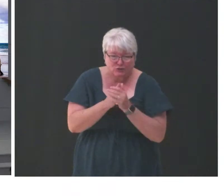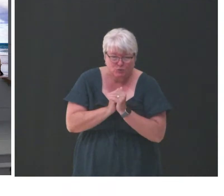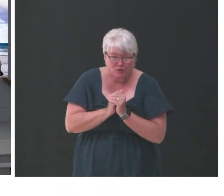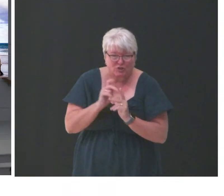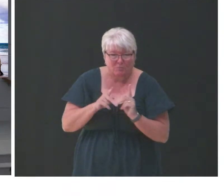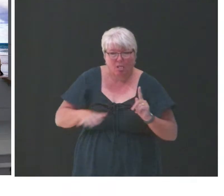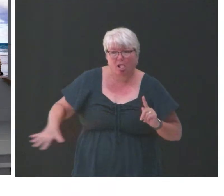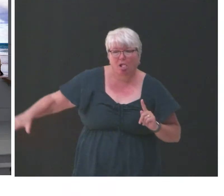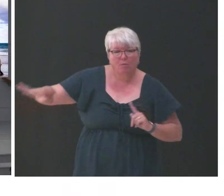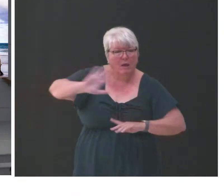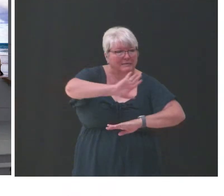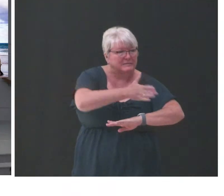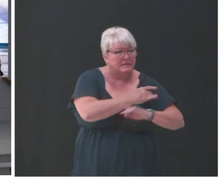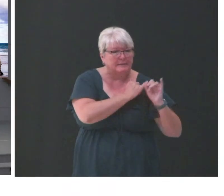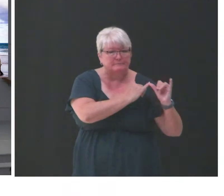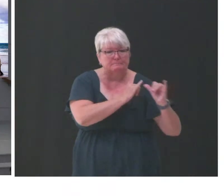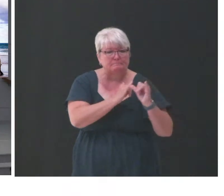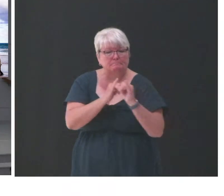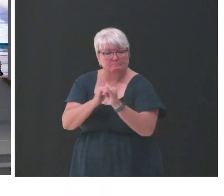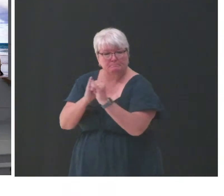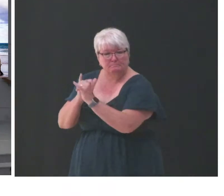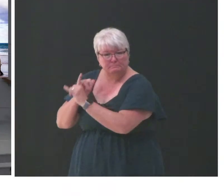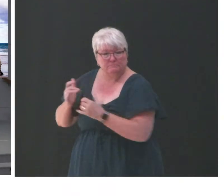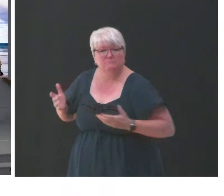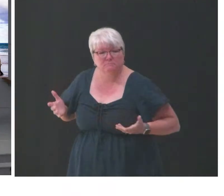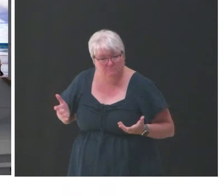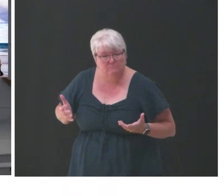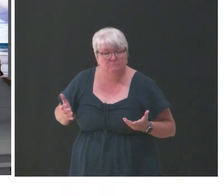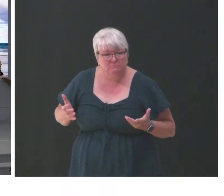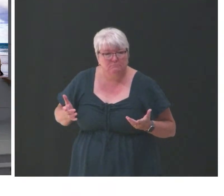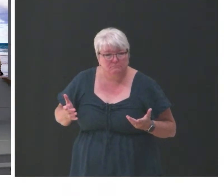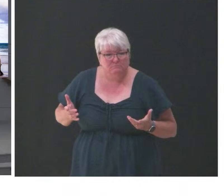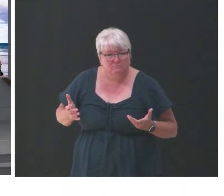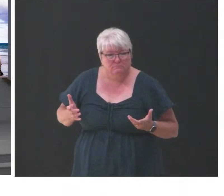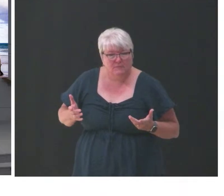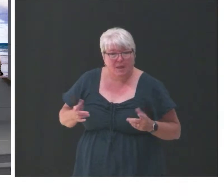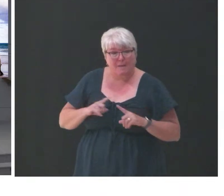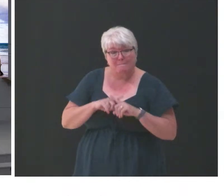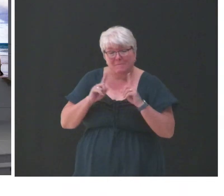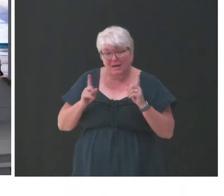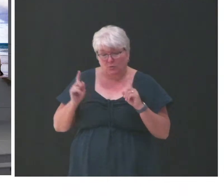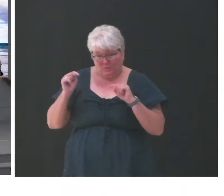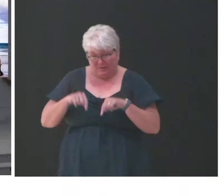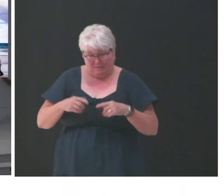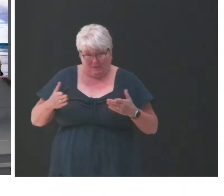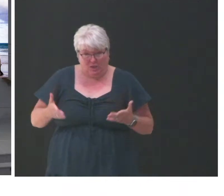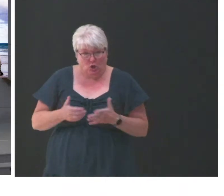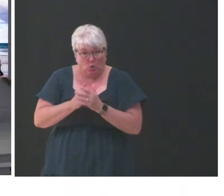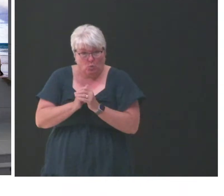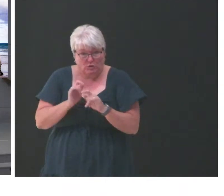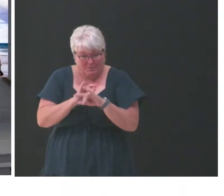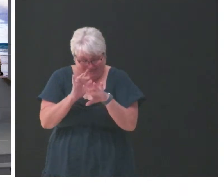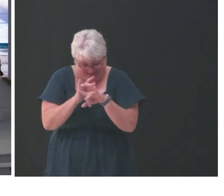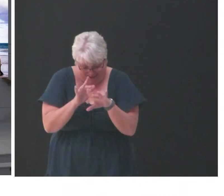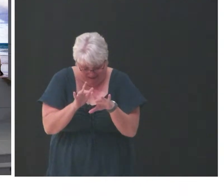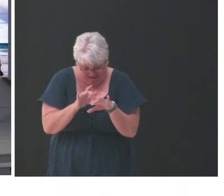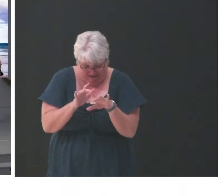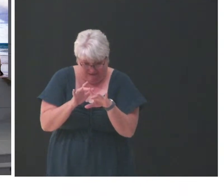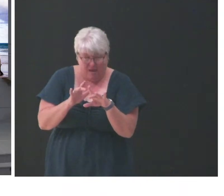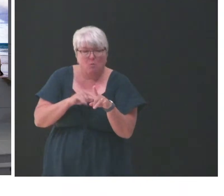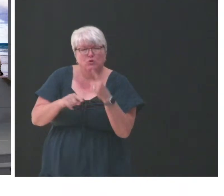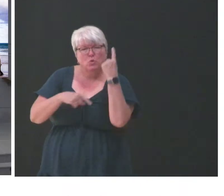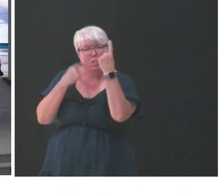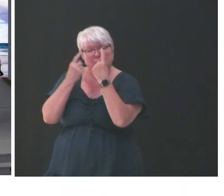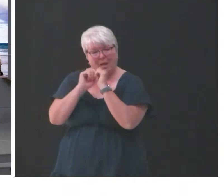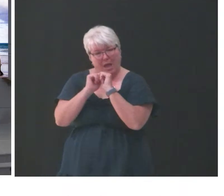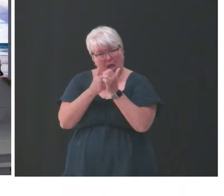People around you are singing the exact same songs that you are. But while we come here and we worship on Sunday, I want you to think